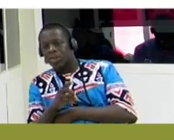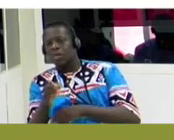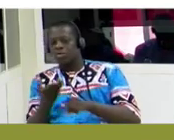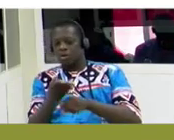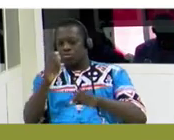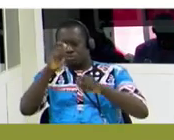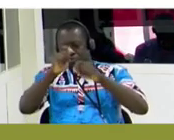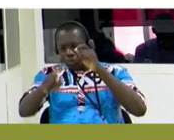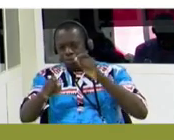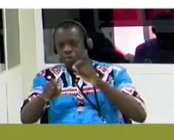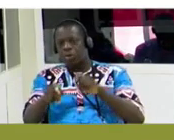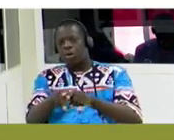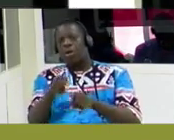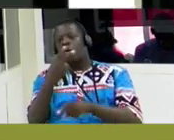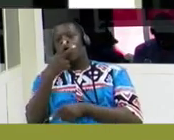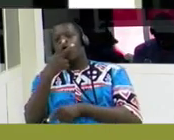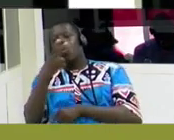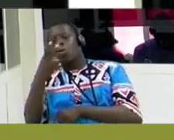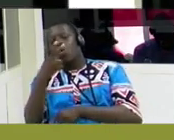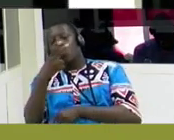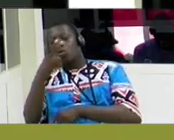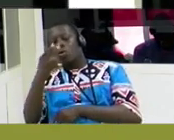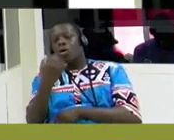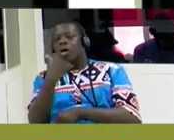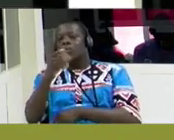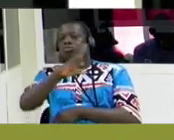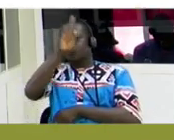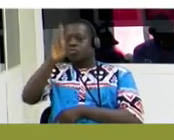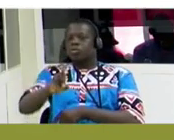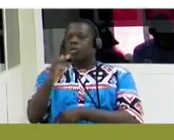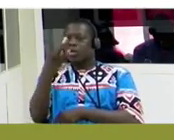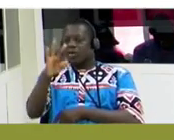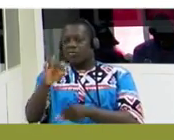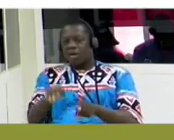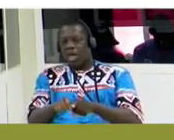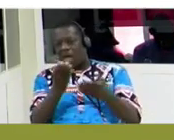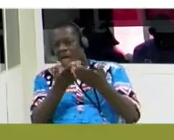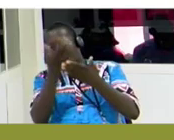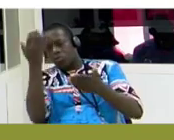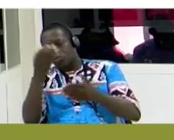his cigarette, smoking, asking, when you leave him, when we remove the plastic bag, he will ask him.